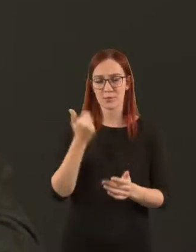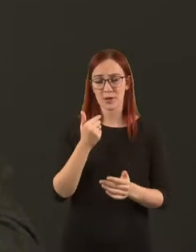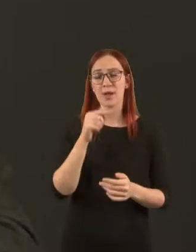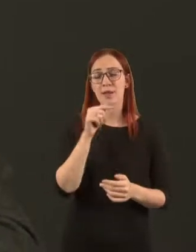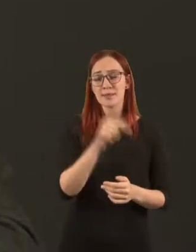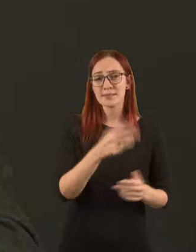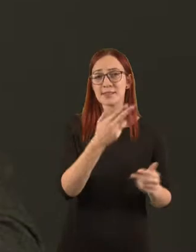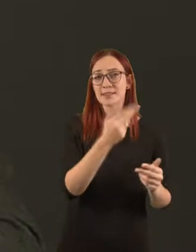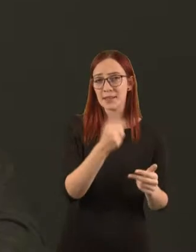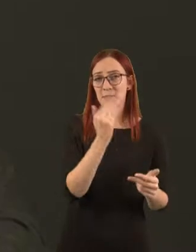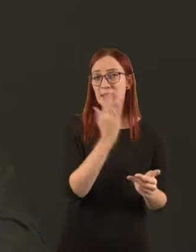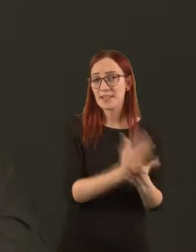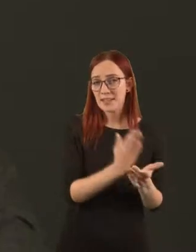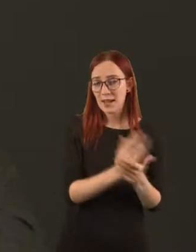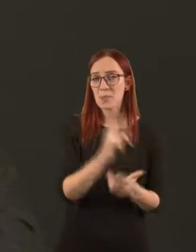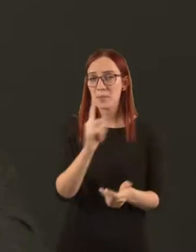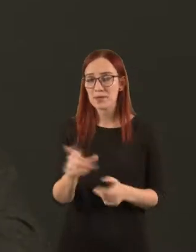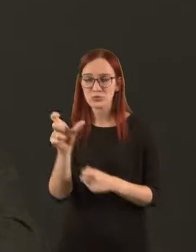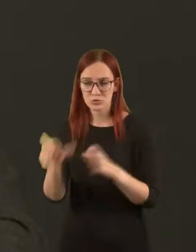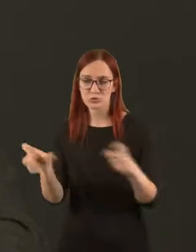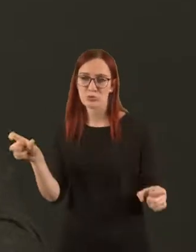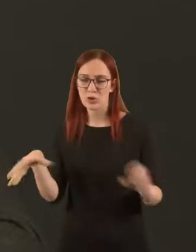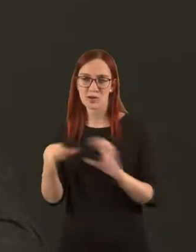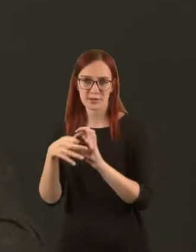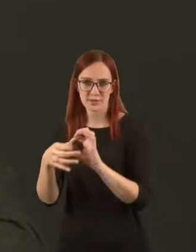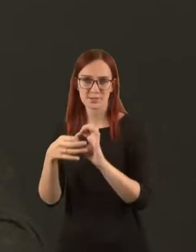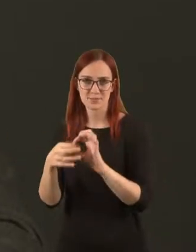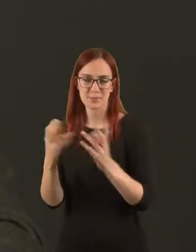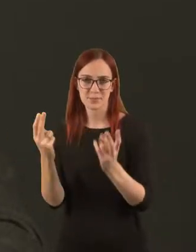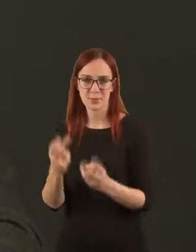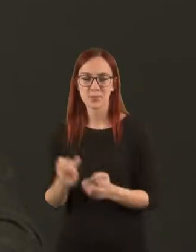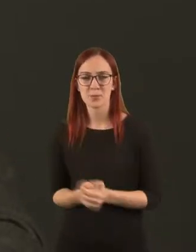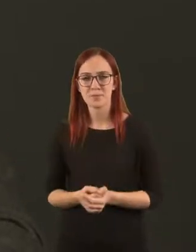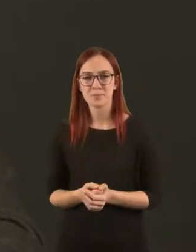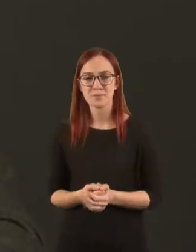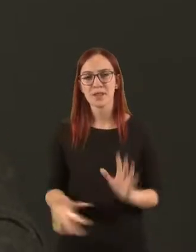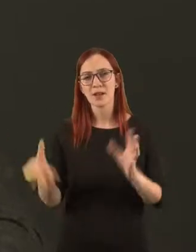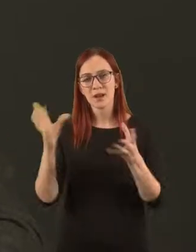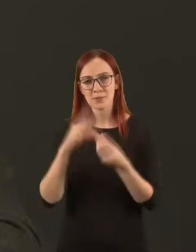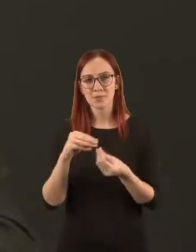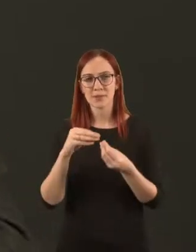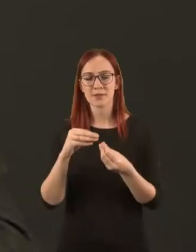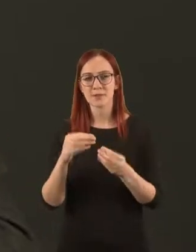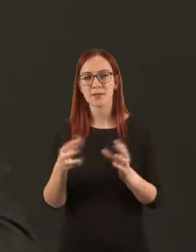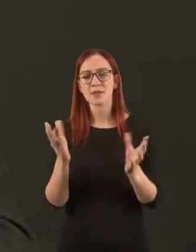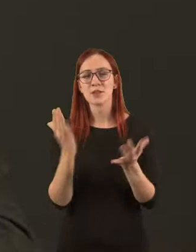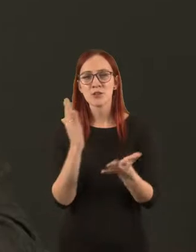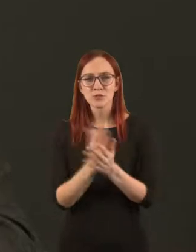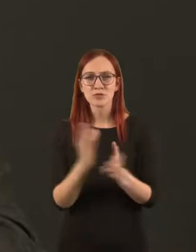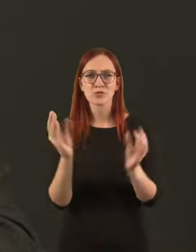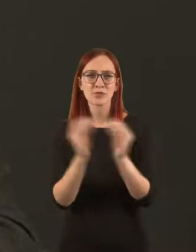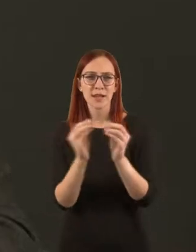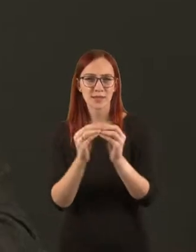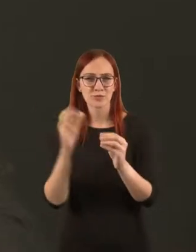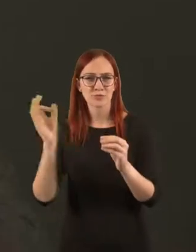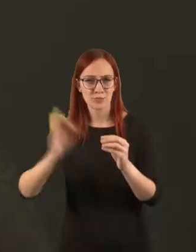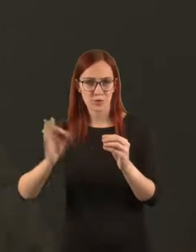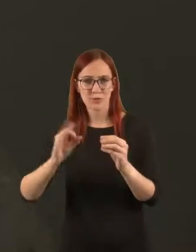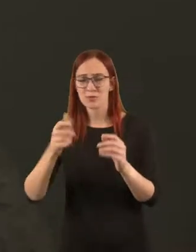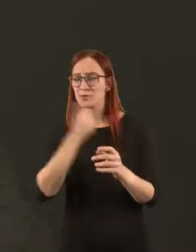technological solutions. The technological solutions are already there. But